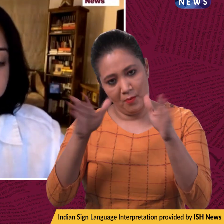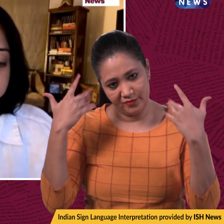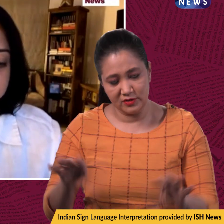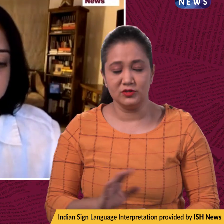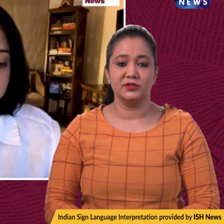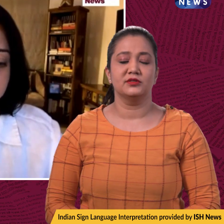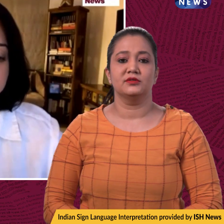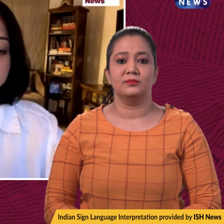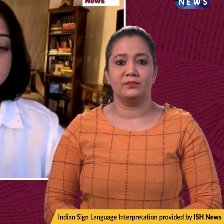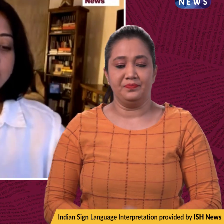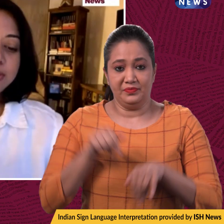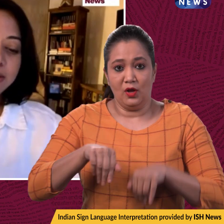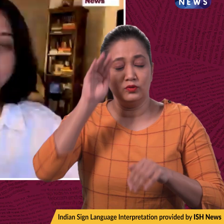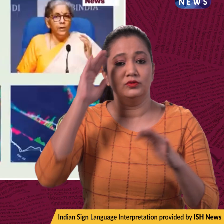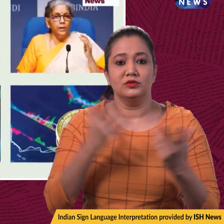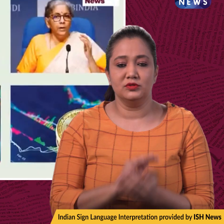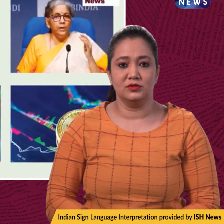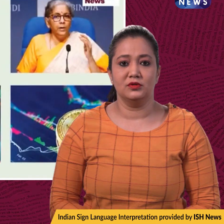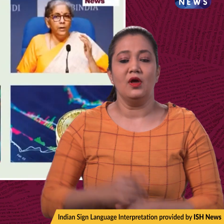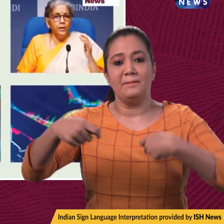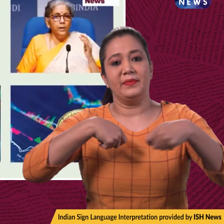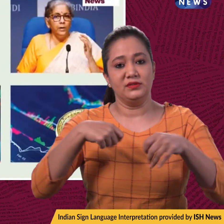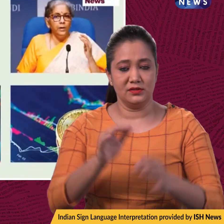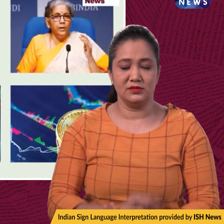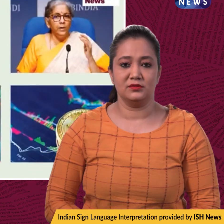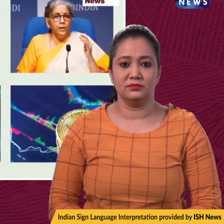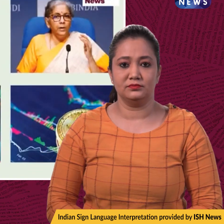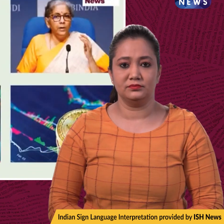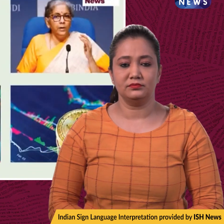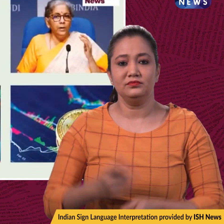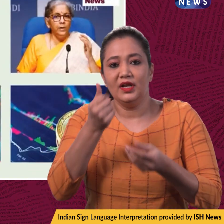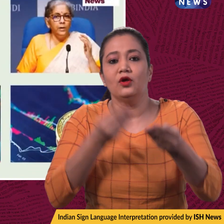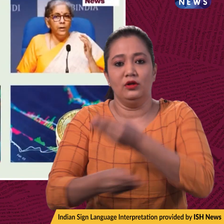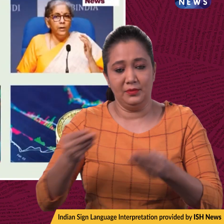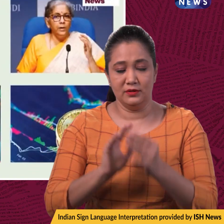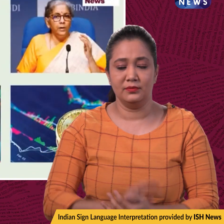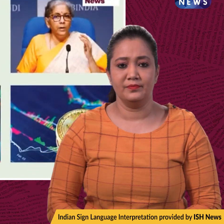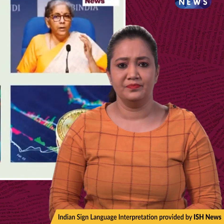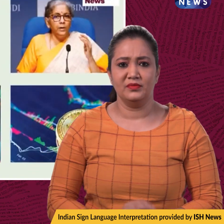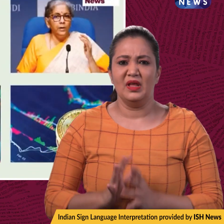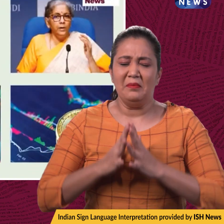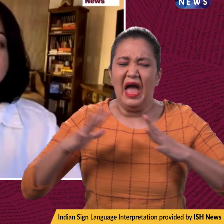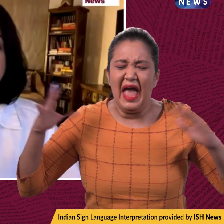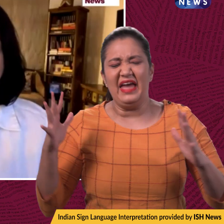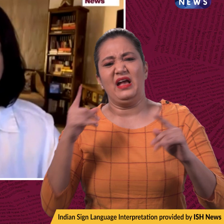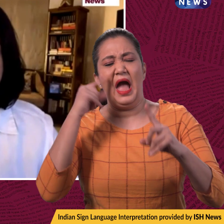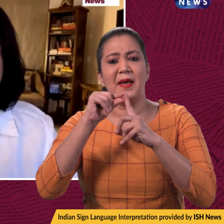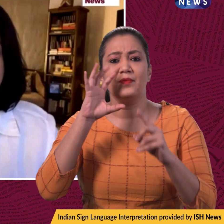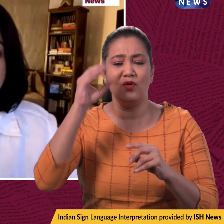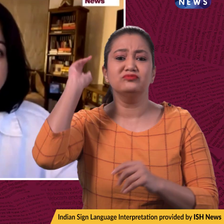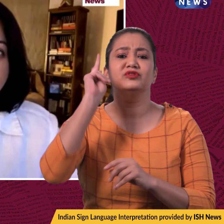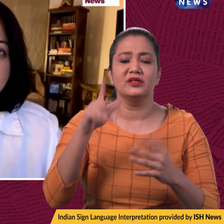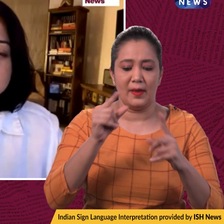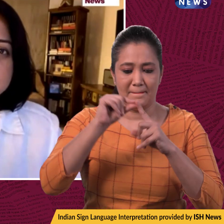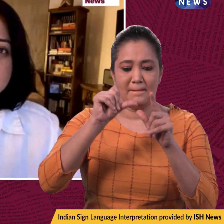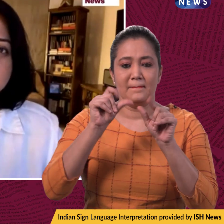this year. News now coming in from the world of business and economy. Massive IPO listing